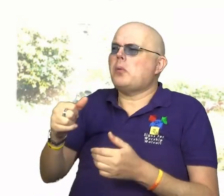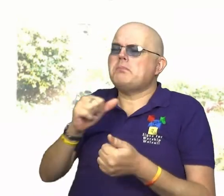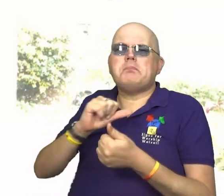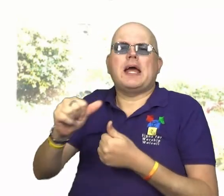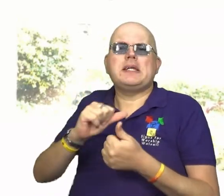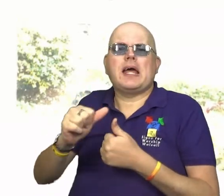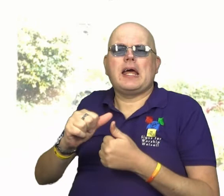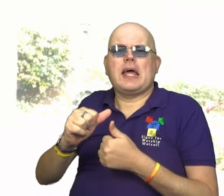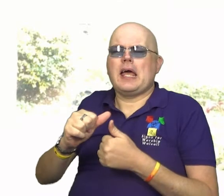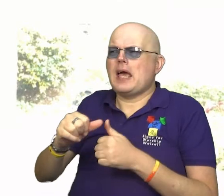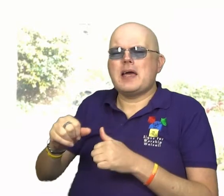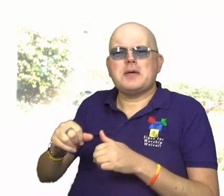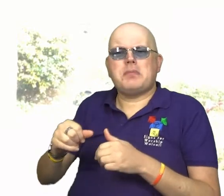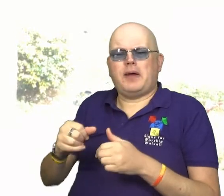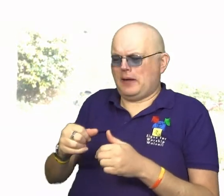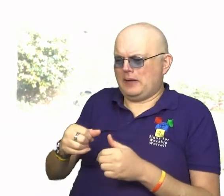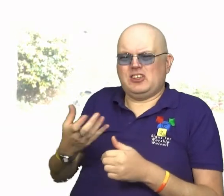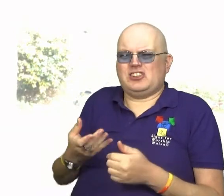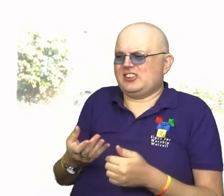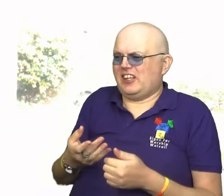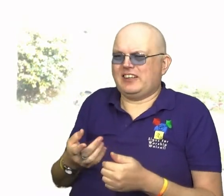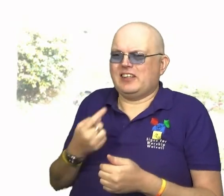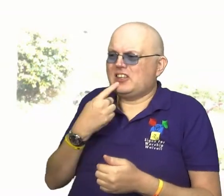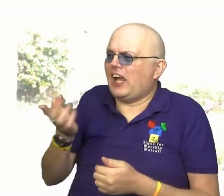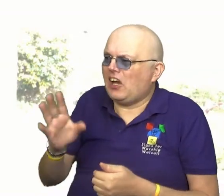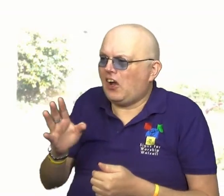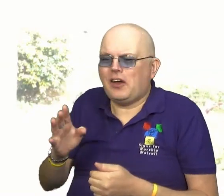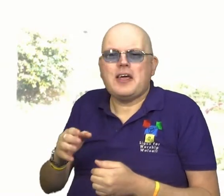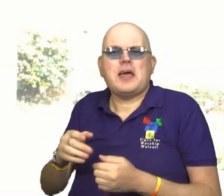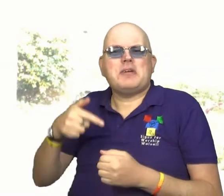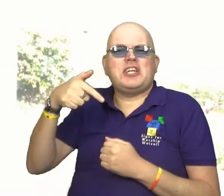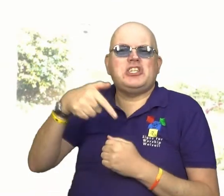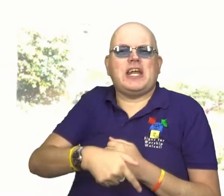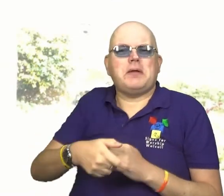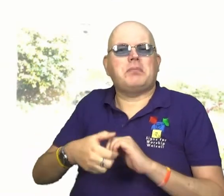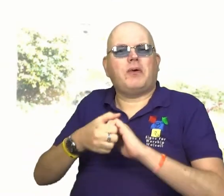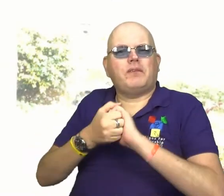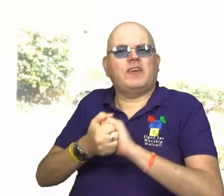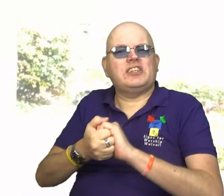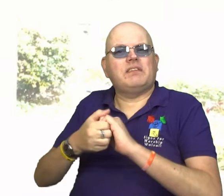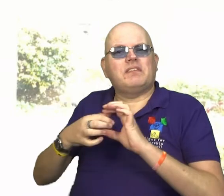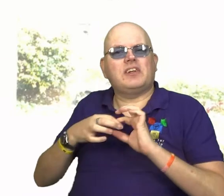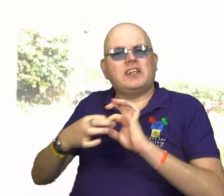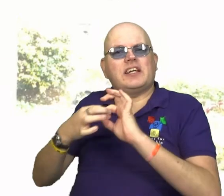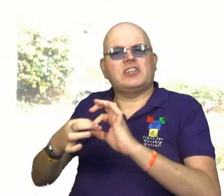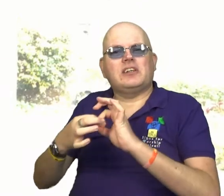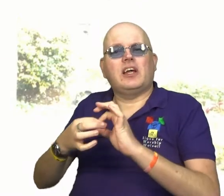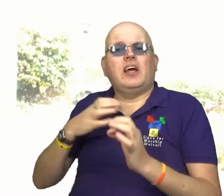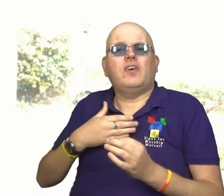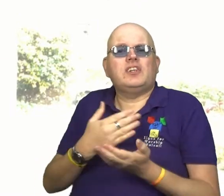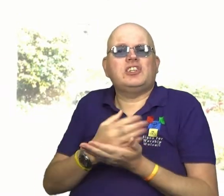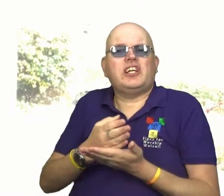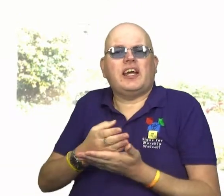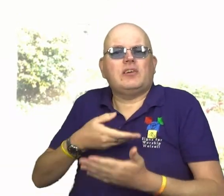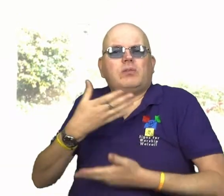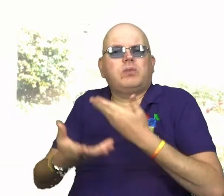on a level that is slightly deeper than might just come up in conversations over coffee after church. And we want to